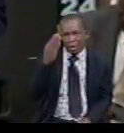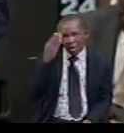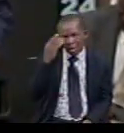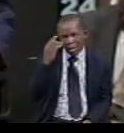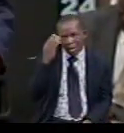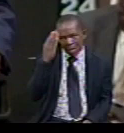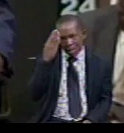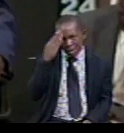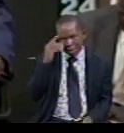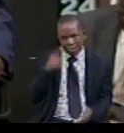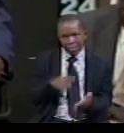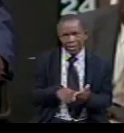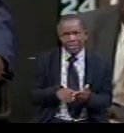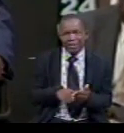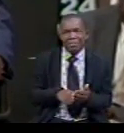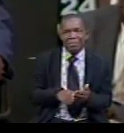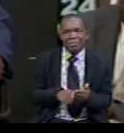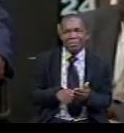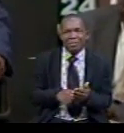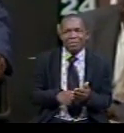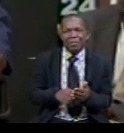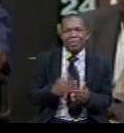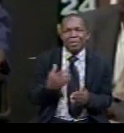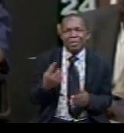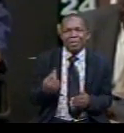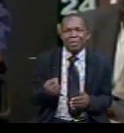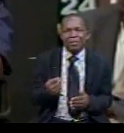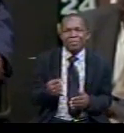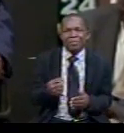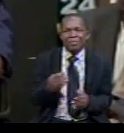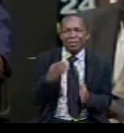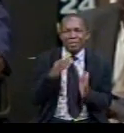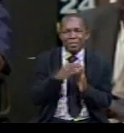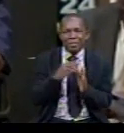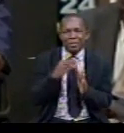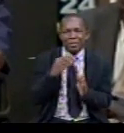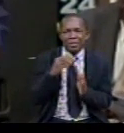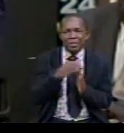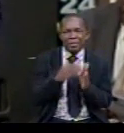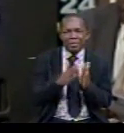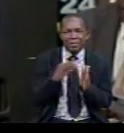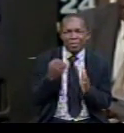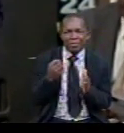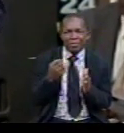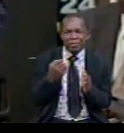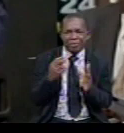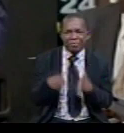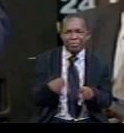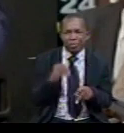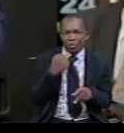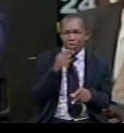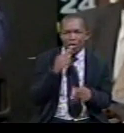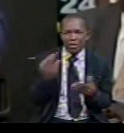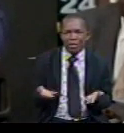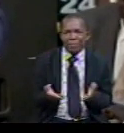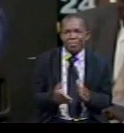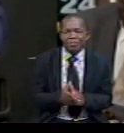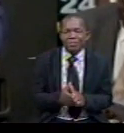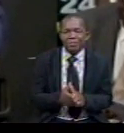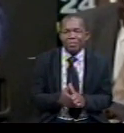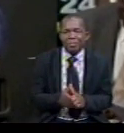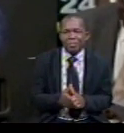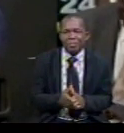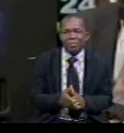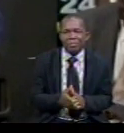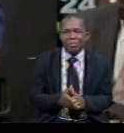dignitaries. And as and when the list gather, we'll still draw